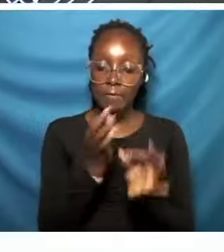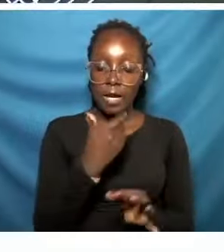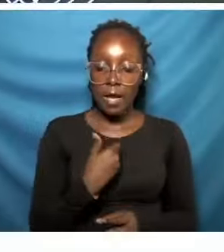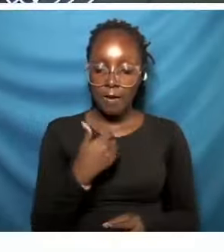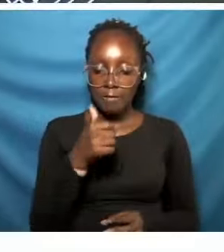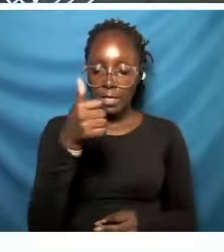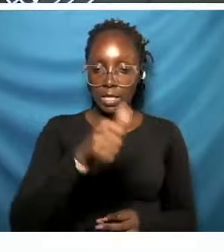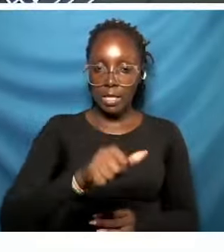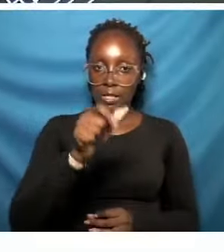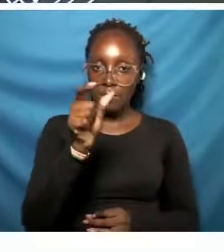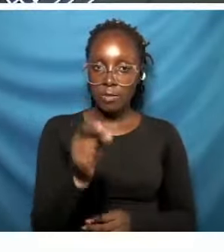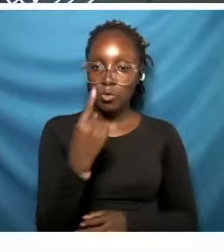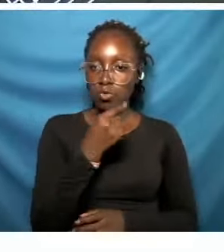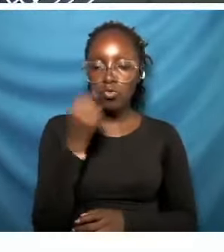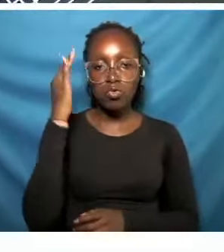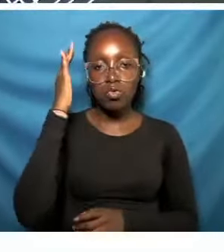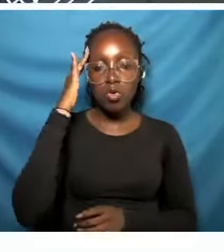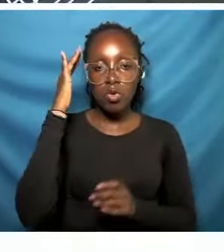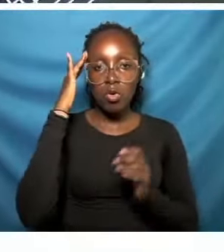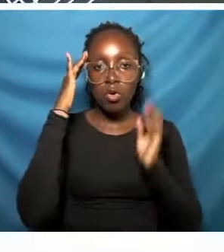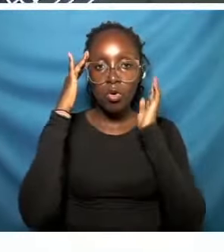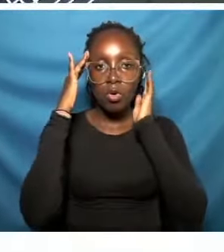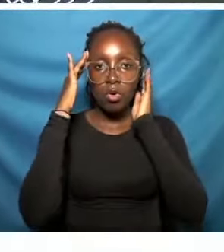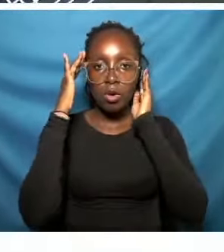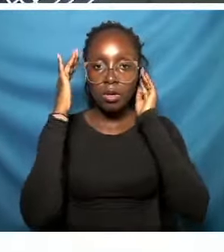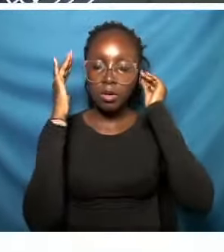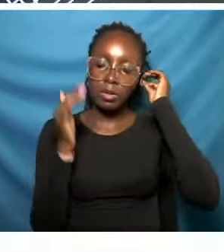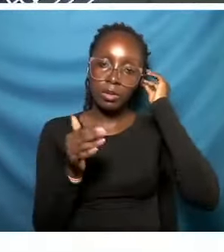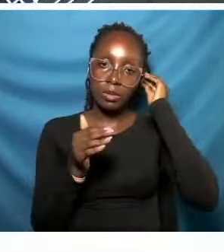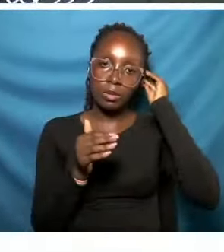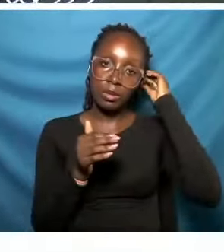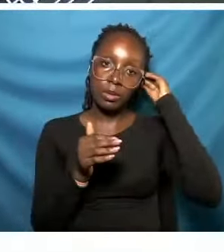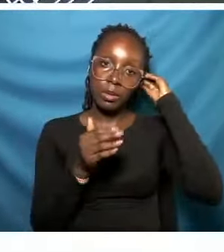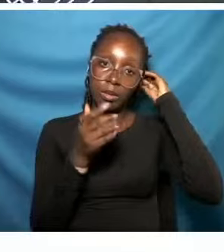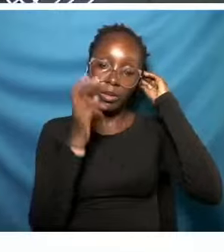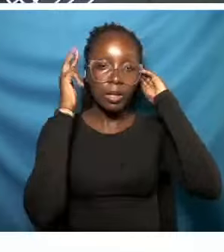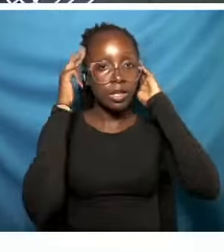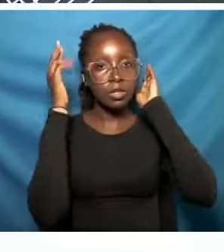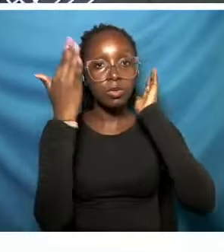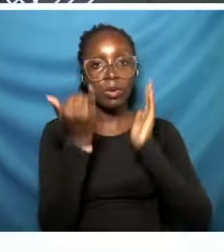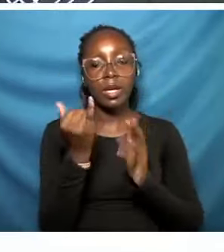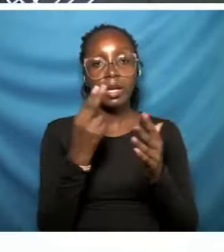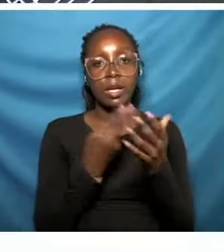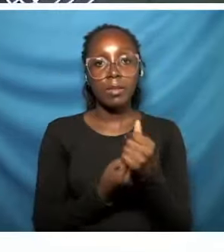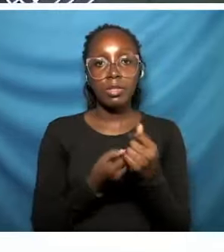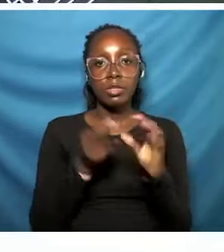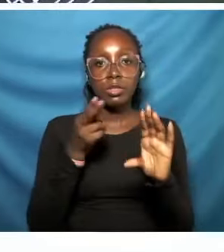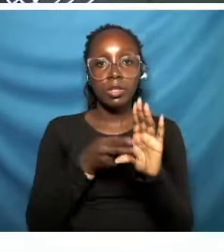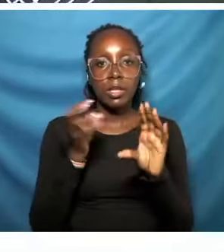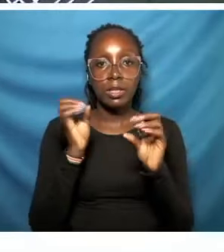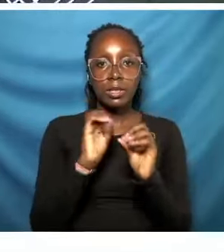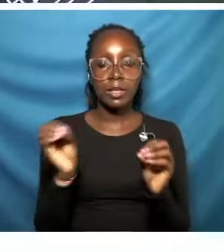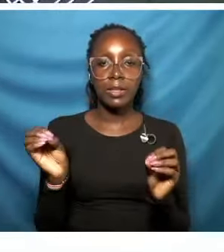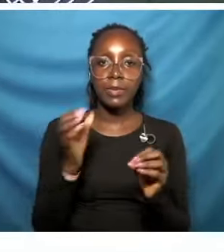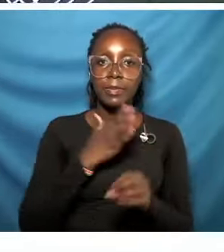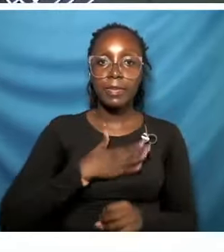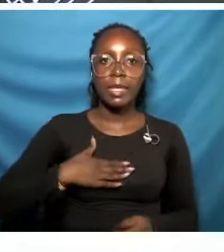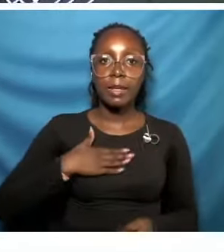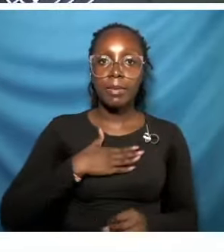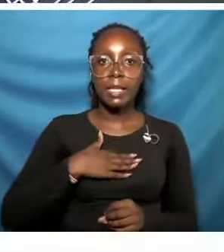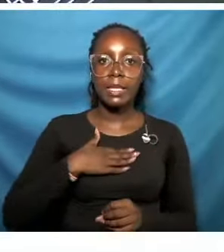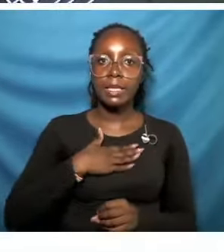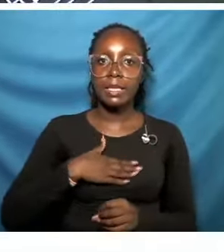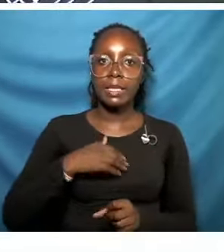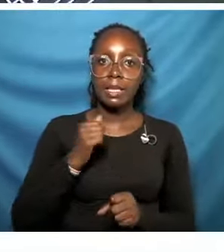who knows any just cause why these couples shouldn't be joined together in holy matrimony, please, may you make that